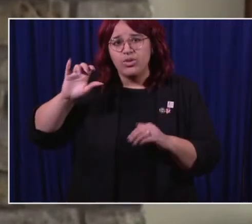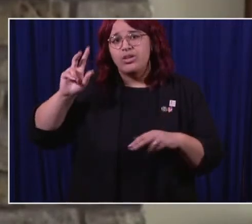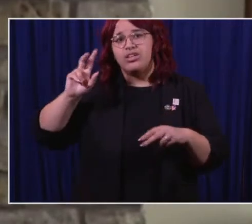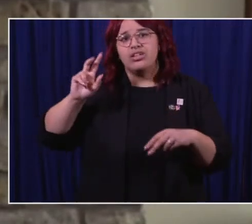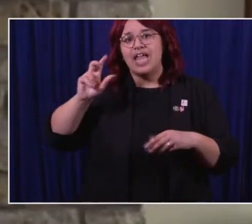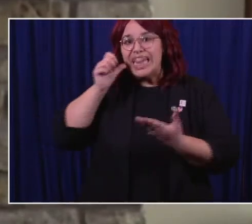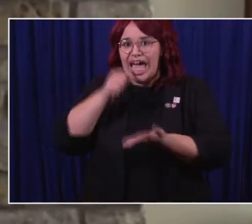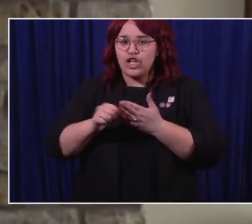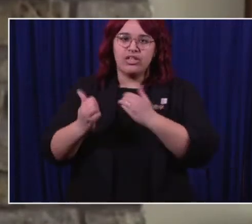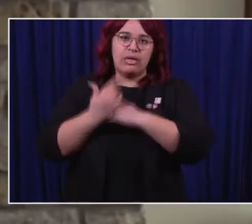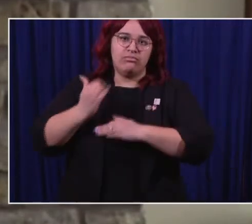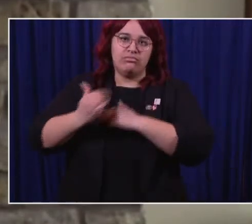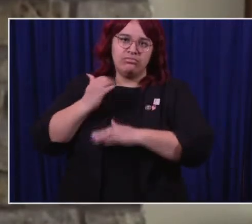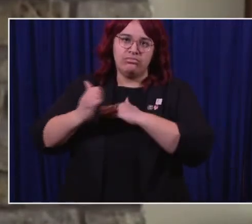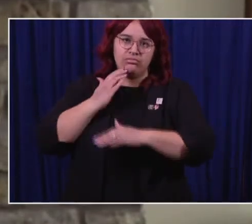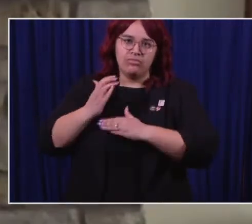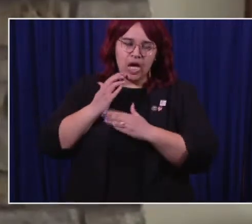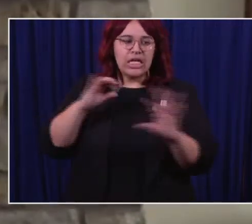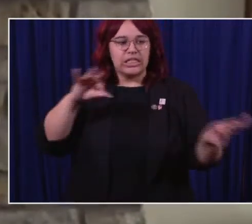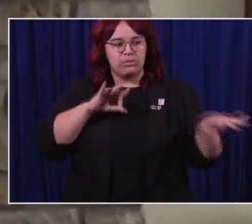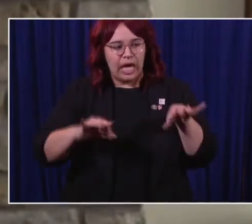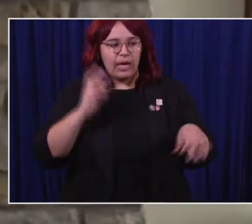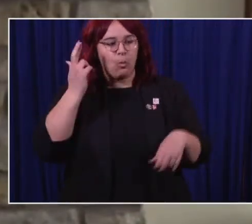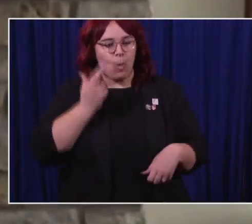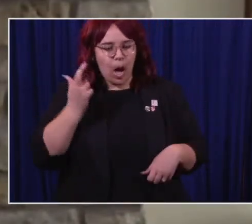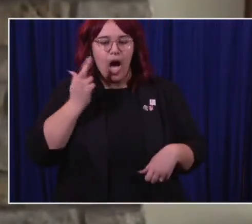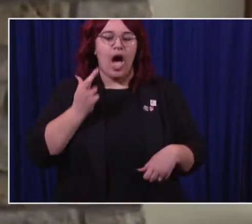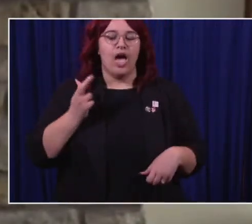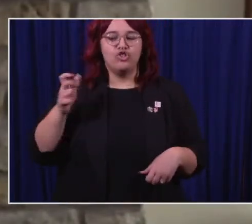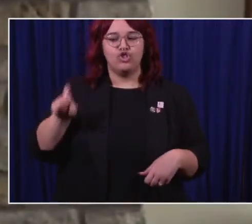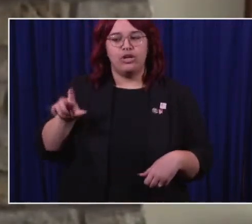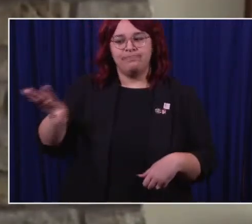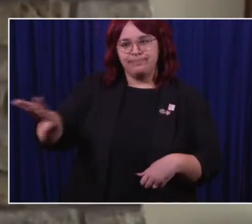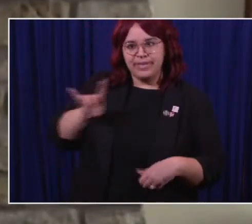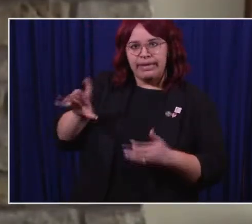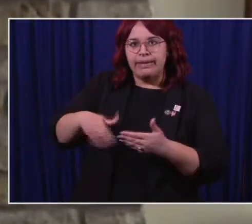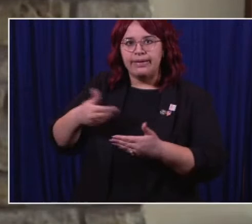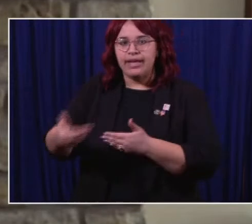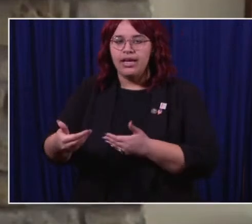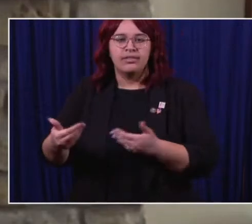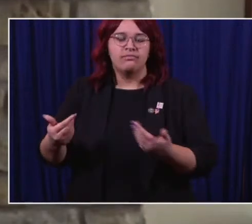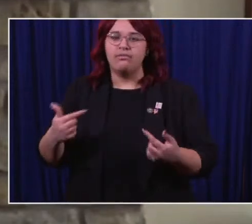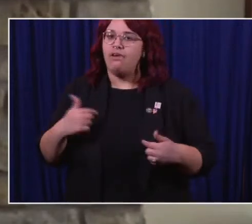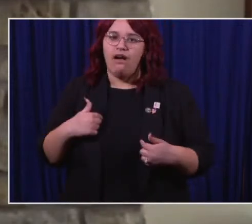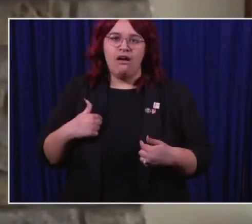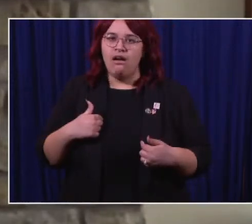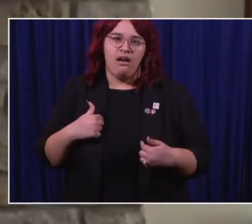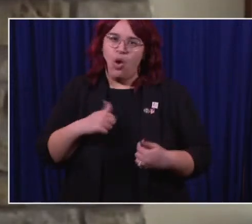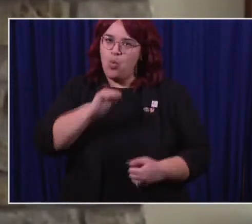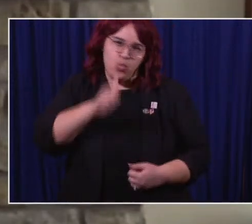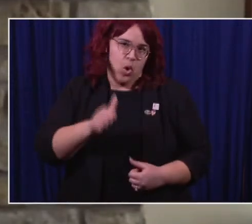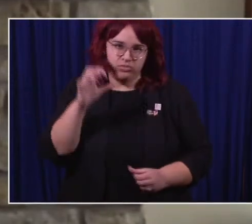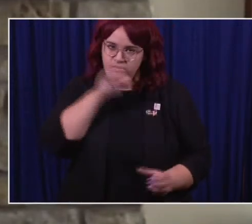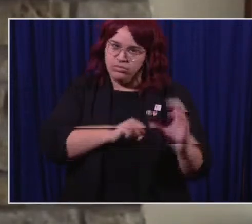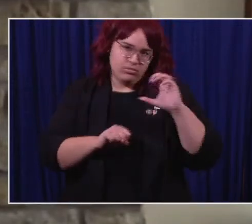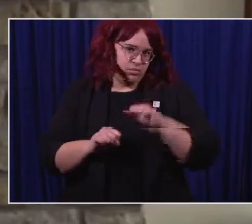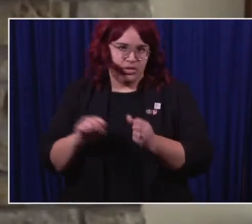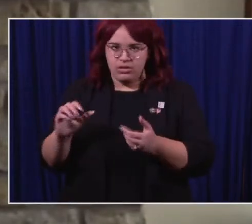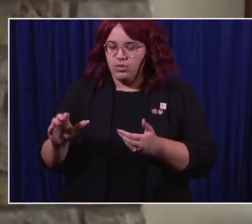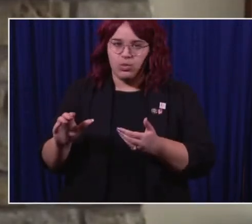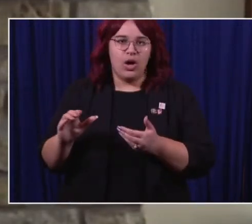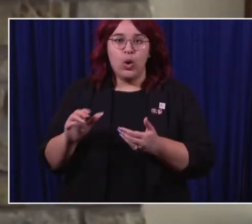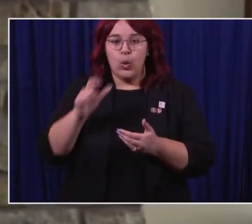cases. So I think it's probably better if I don't speculate today. I think it's better if we wait till we actually make an